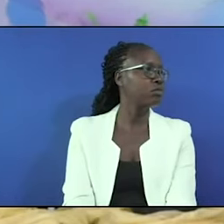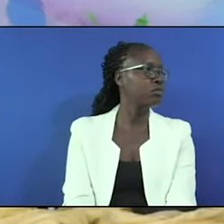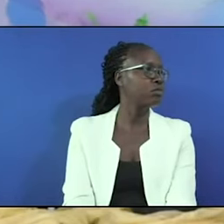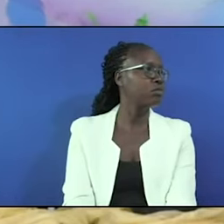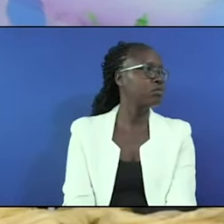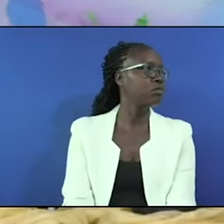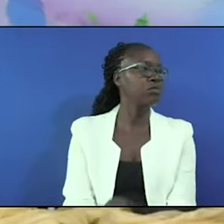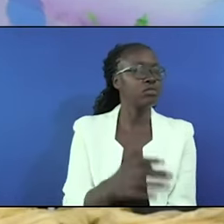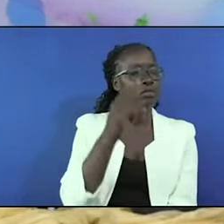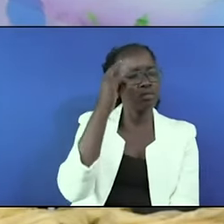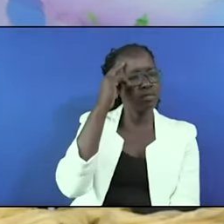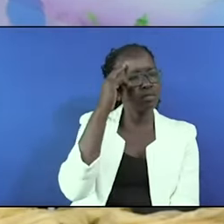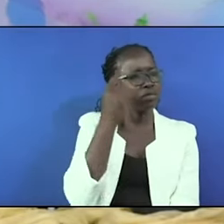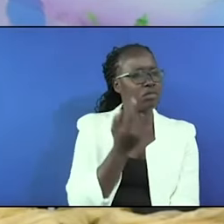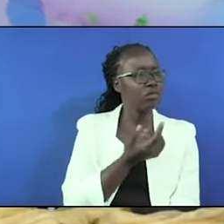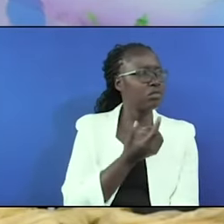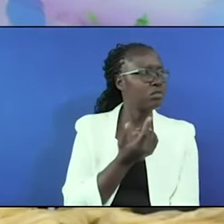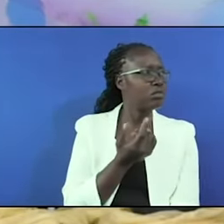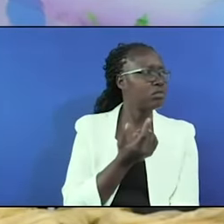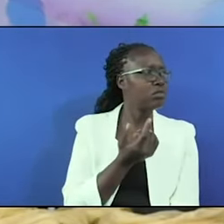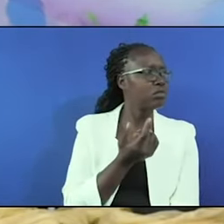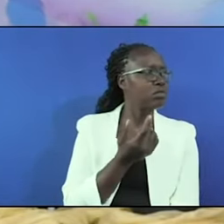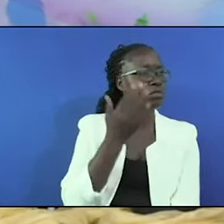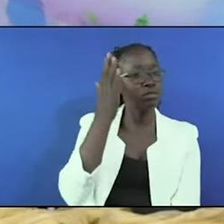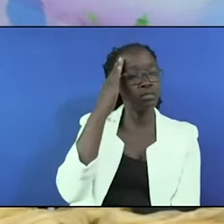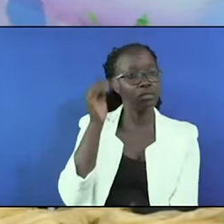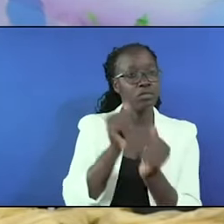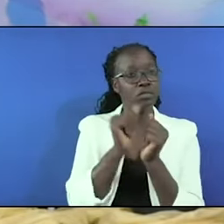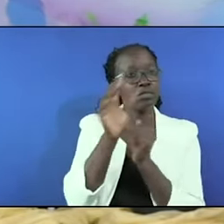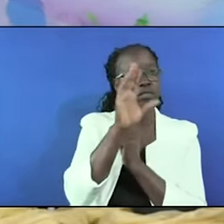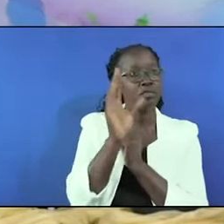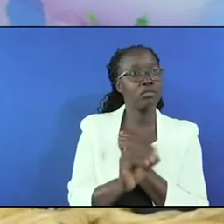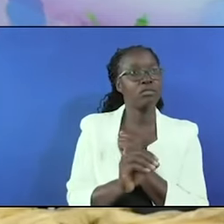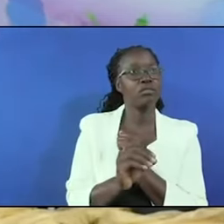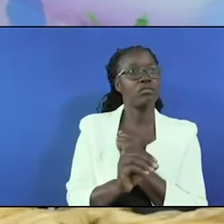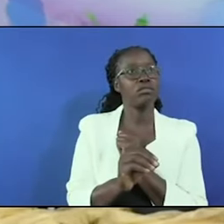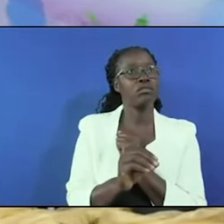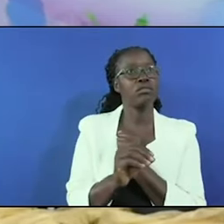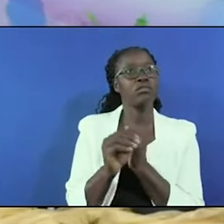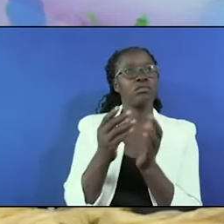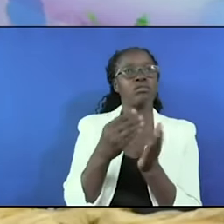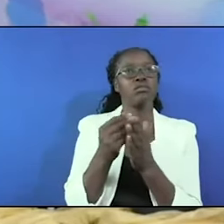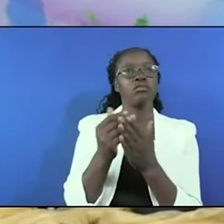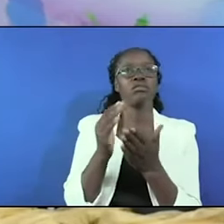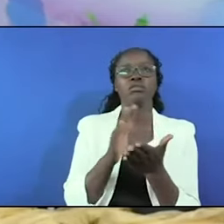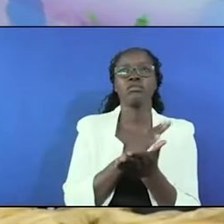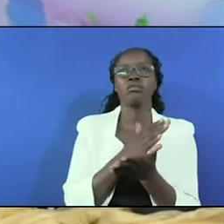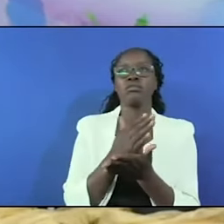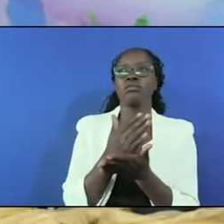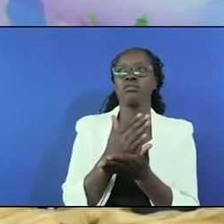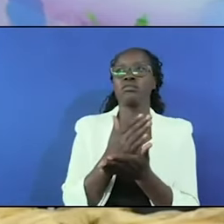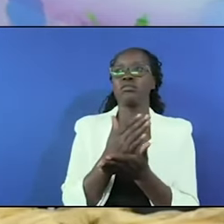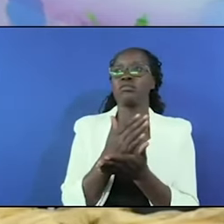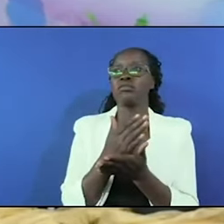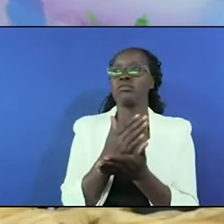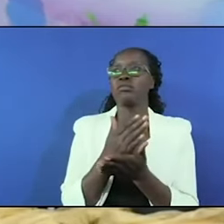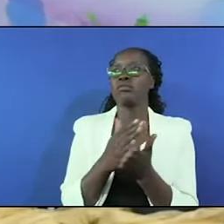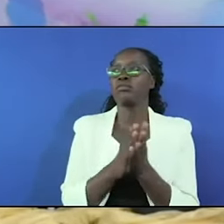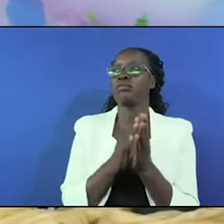Now, if you think, you know, the 10% church, this money is the one which makes your